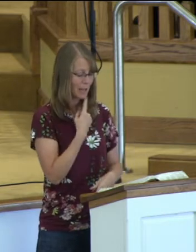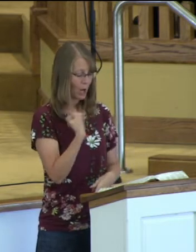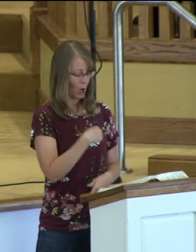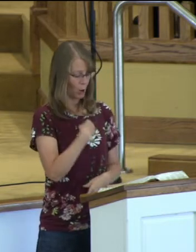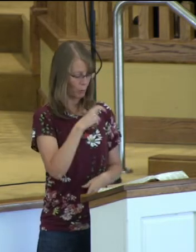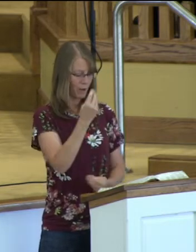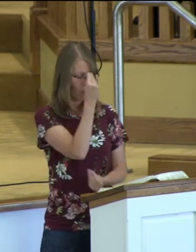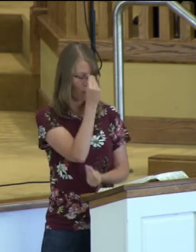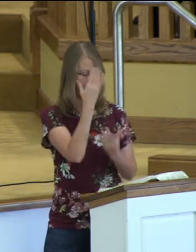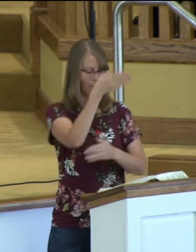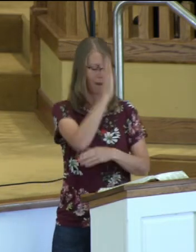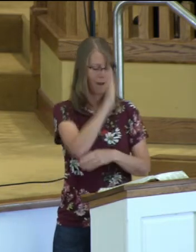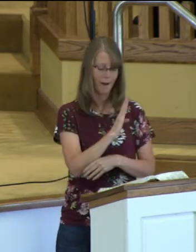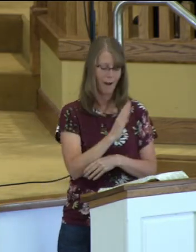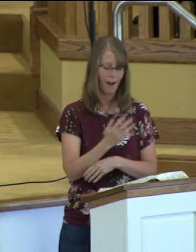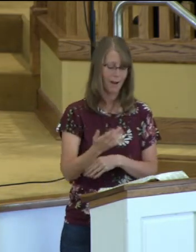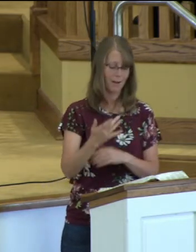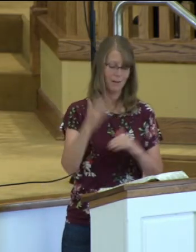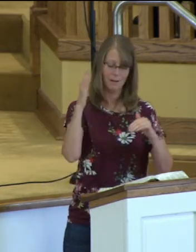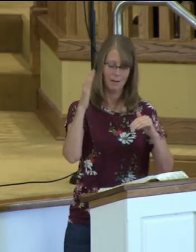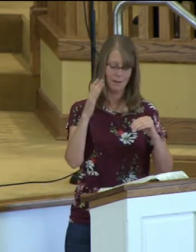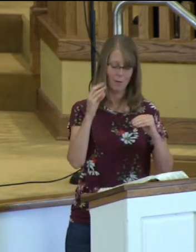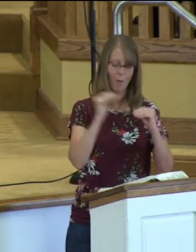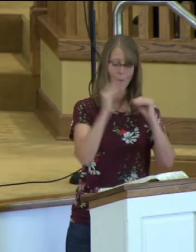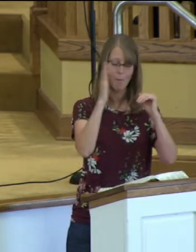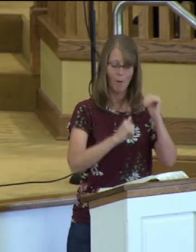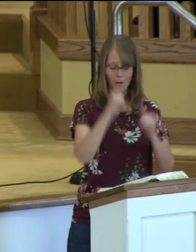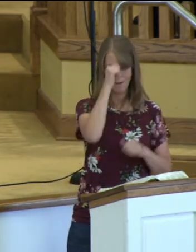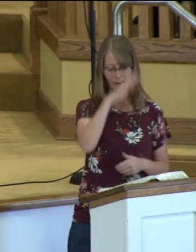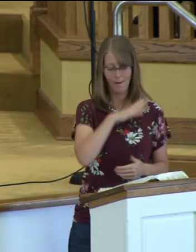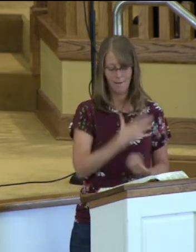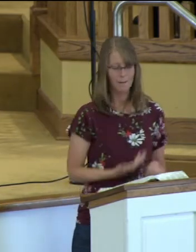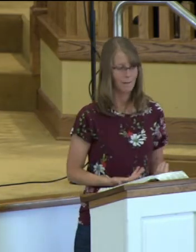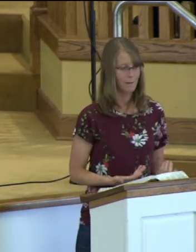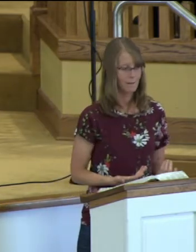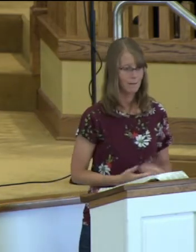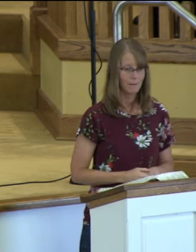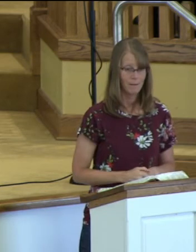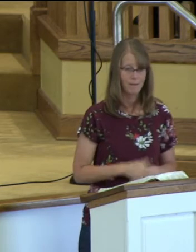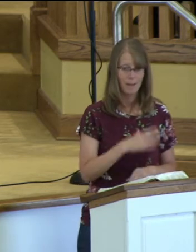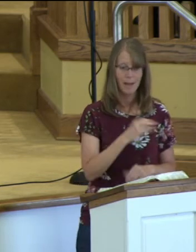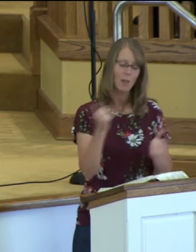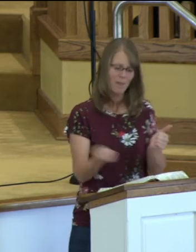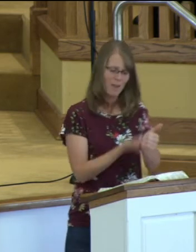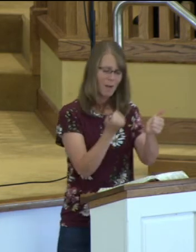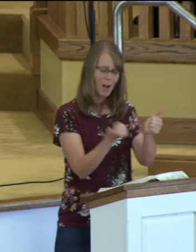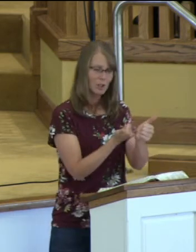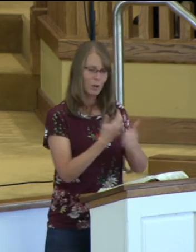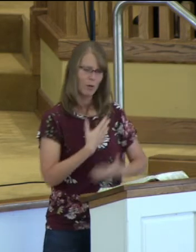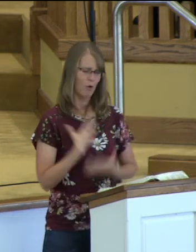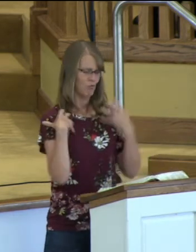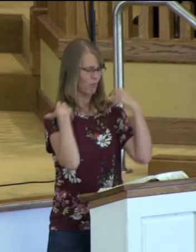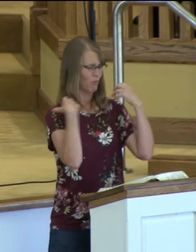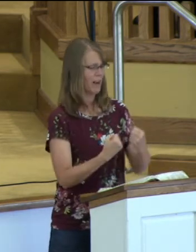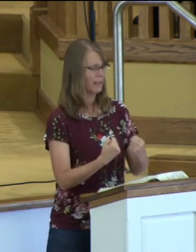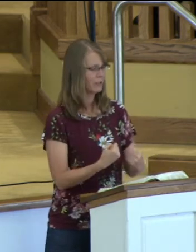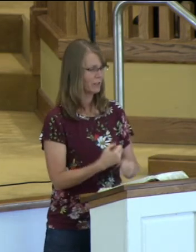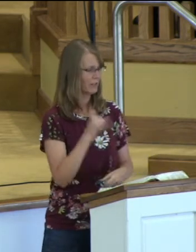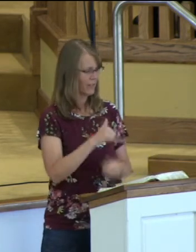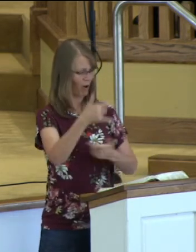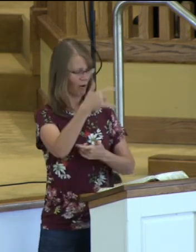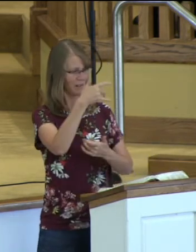obey God rather than men. And the apostles were courageous, and there in that midst